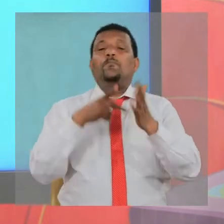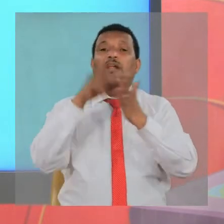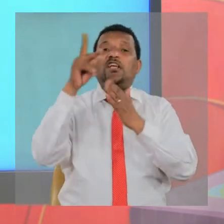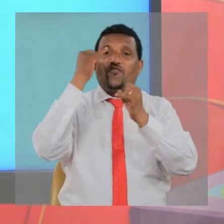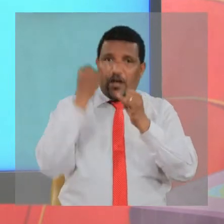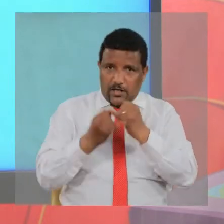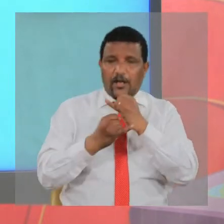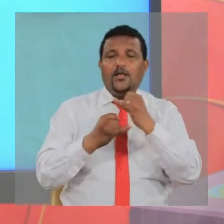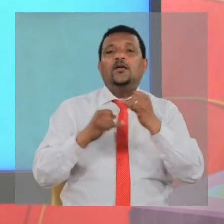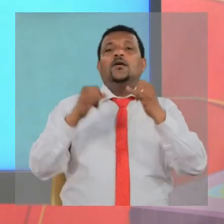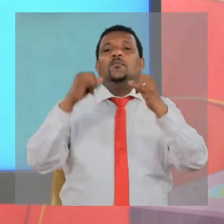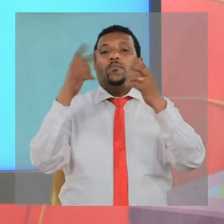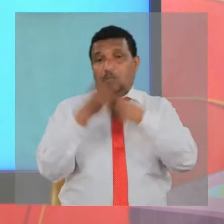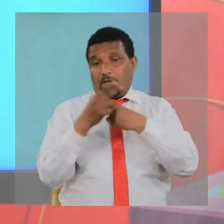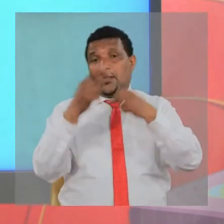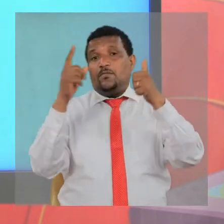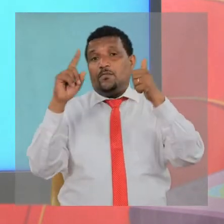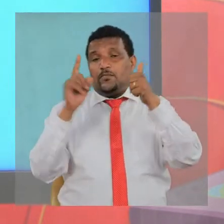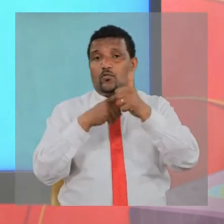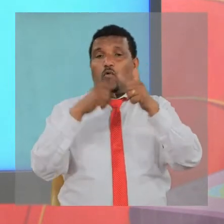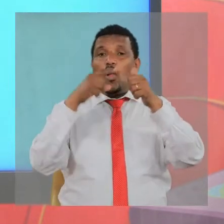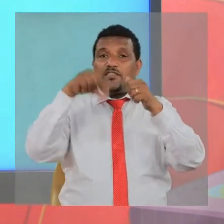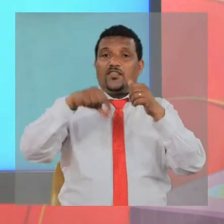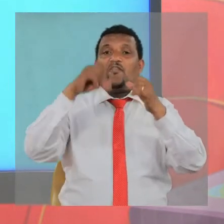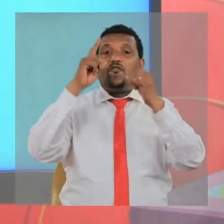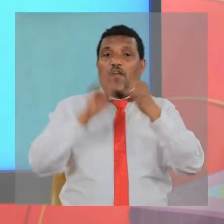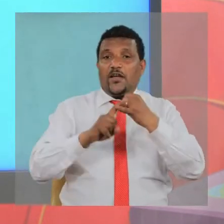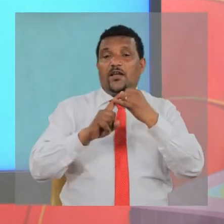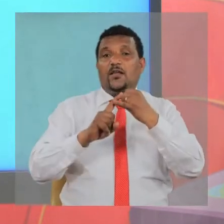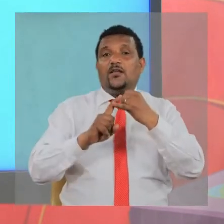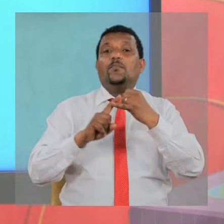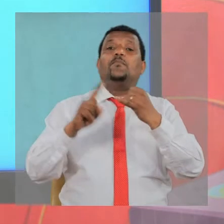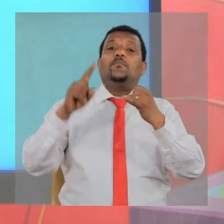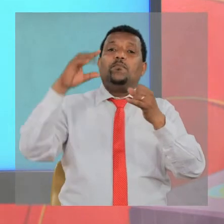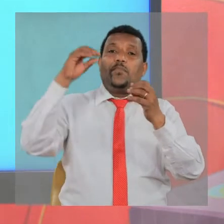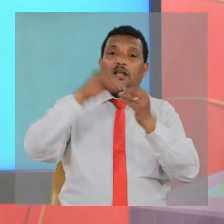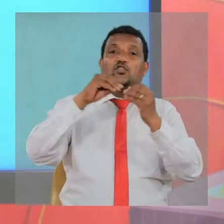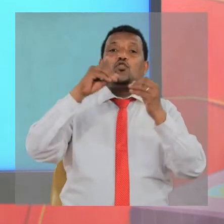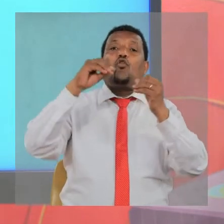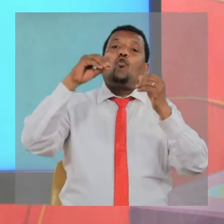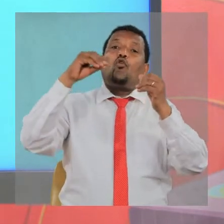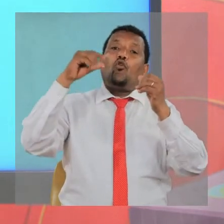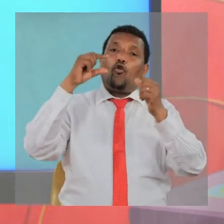by price final plus price initial divided by quantity final plus quantity initial.